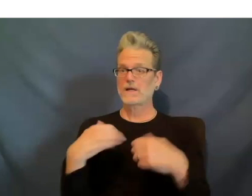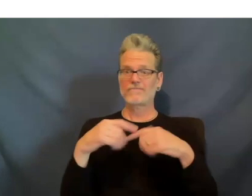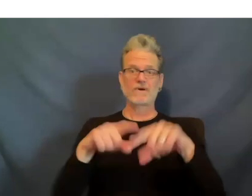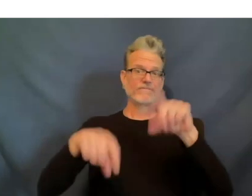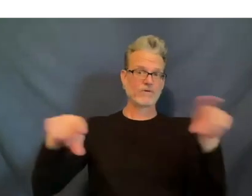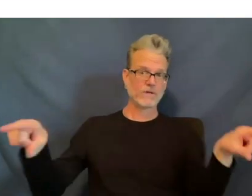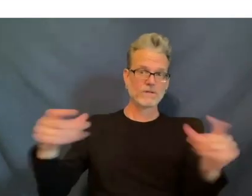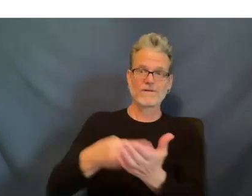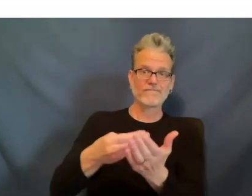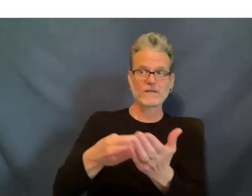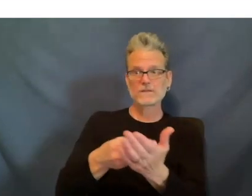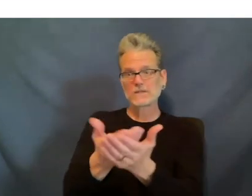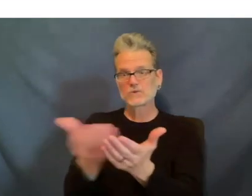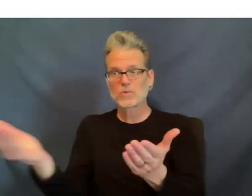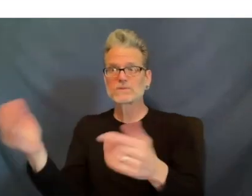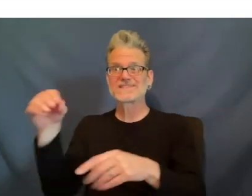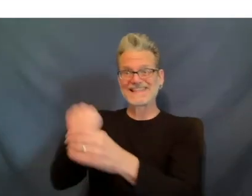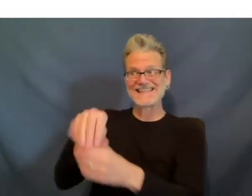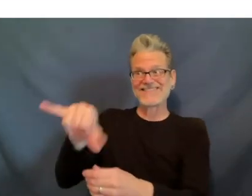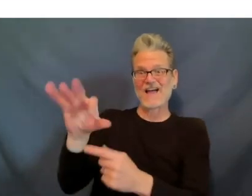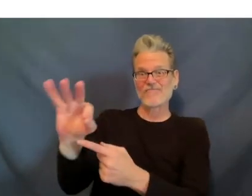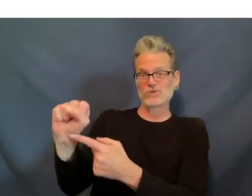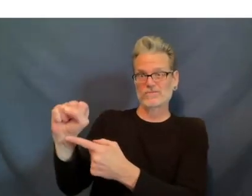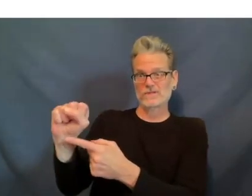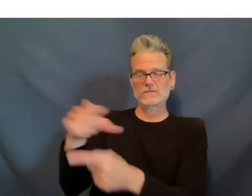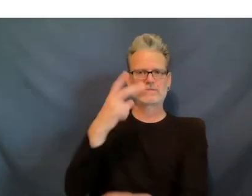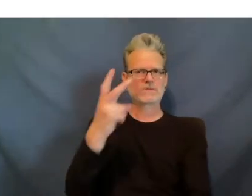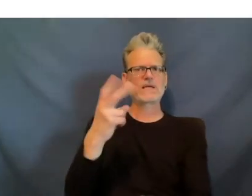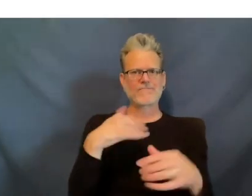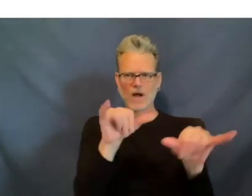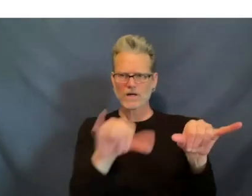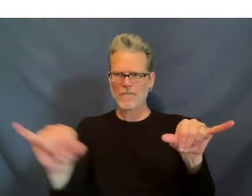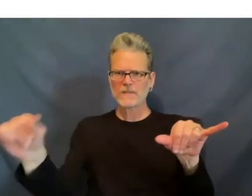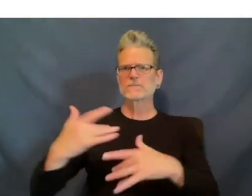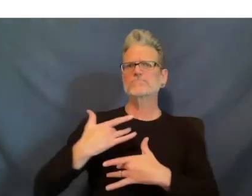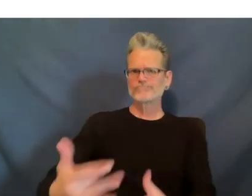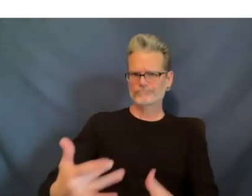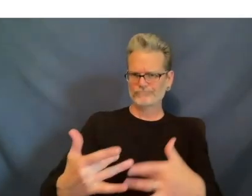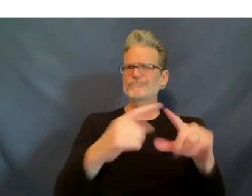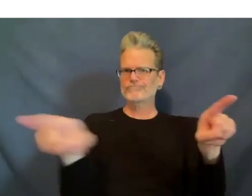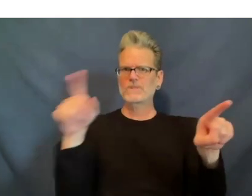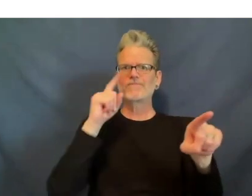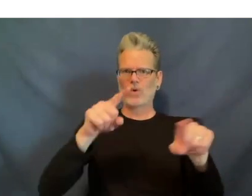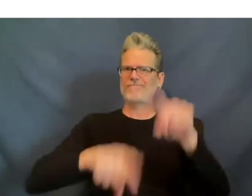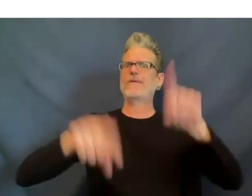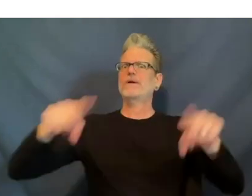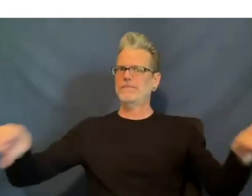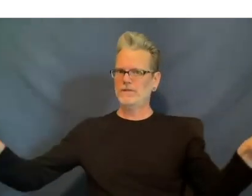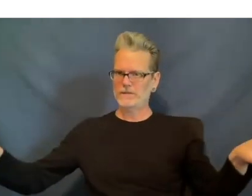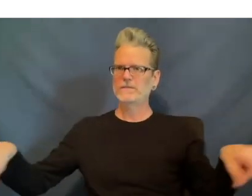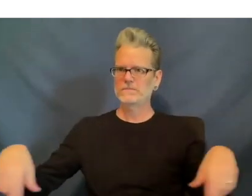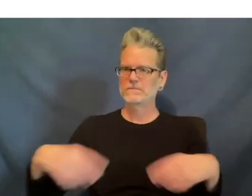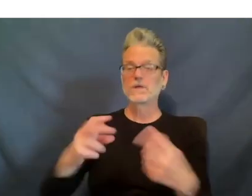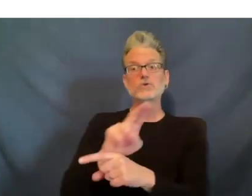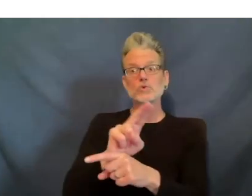funding sources within the Forest Service. So as you'll see, there's a common trend of variability. Use and interpretation of